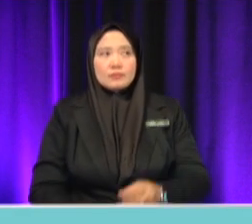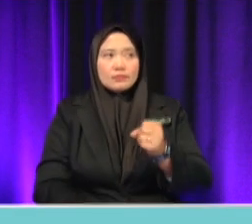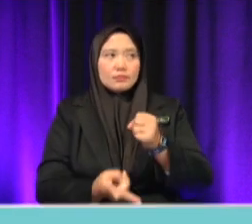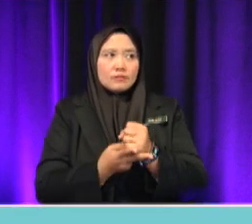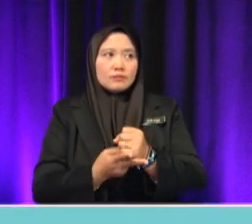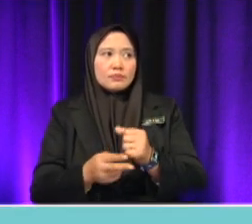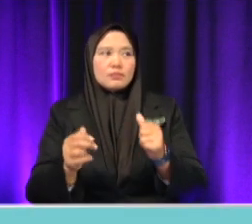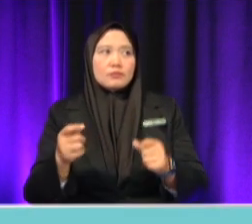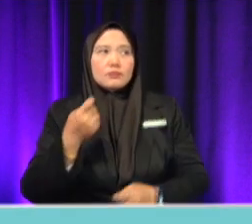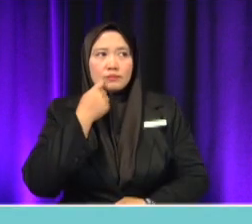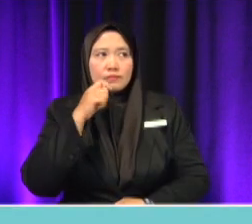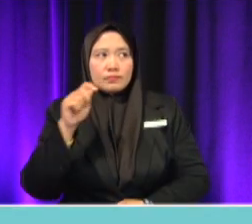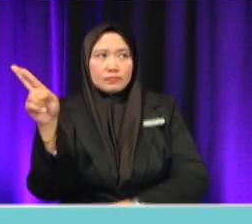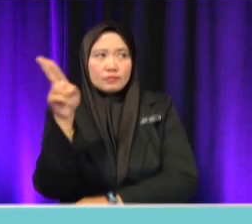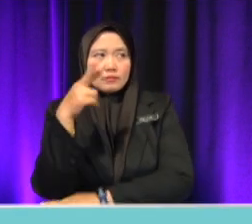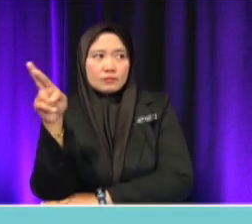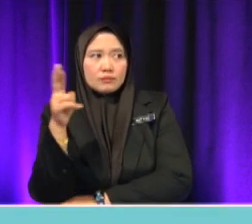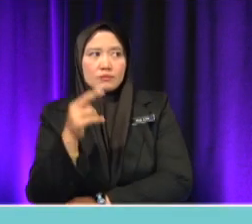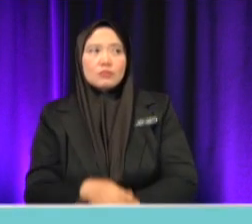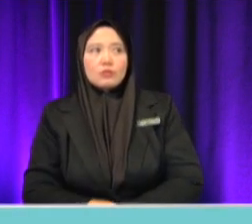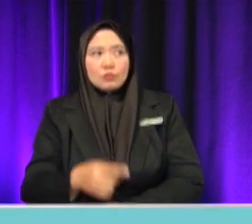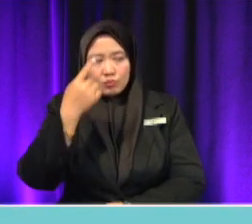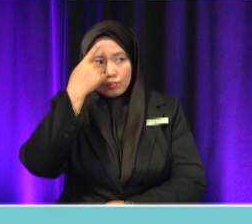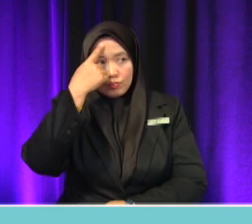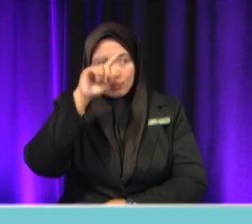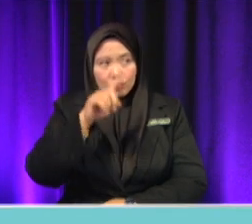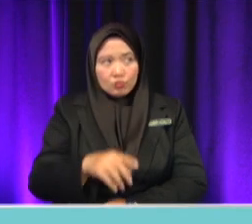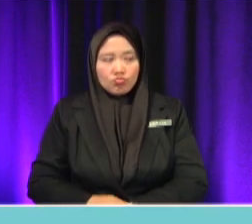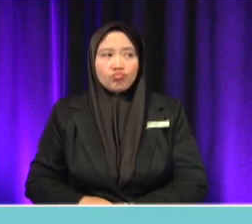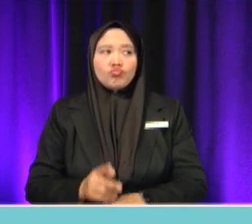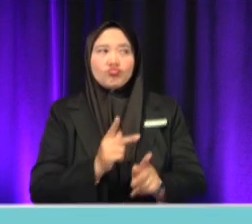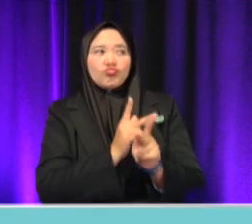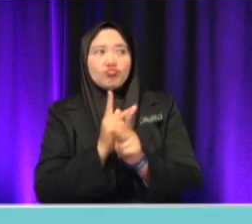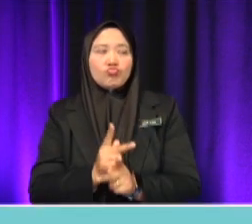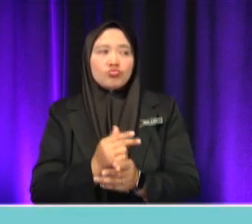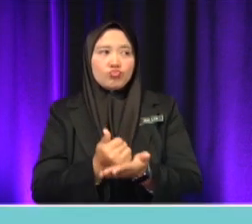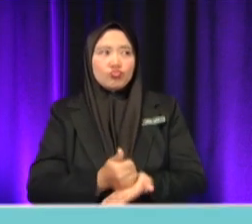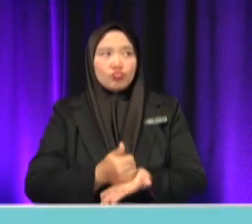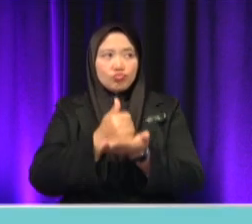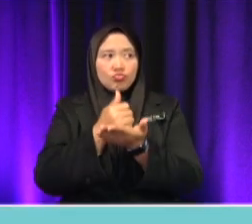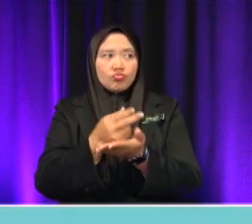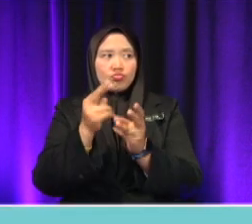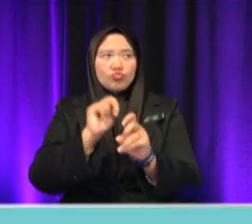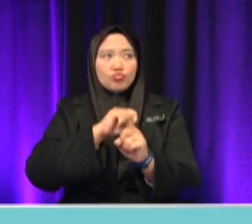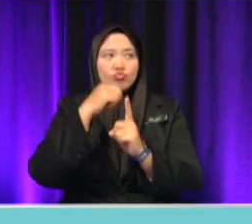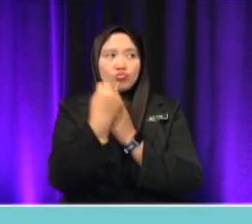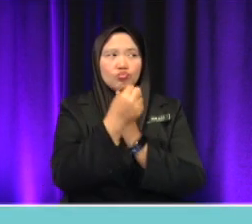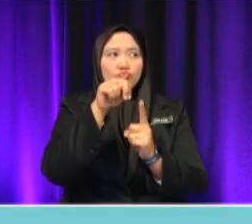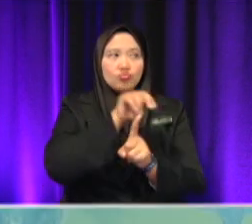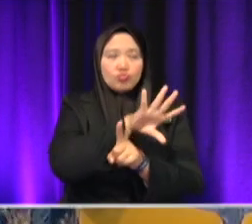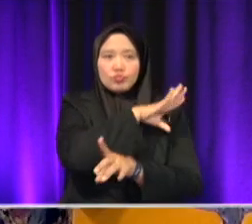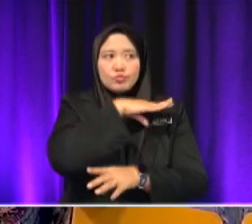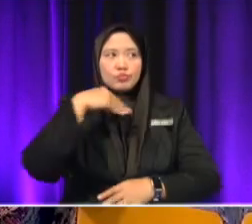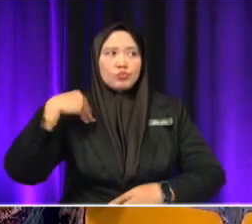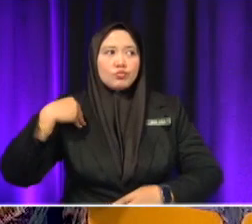It protects the nature and wildlife. Okay, yeah, definitely. It's a charity helping nature and wildlife. Okay, thank